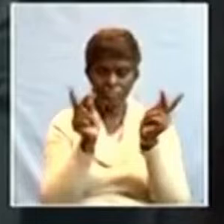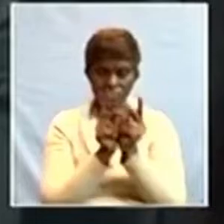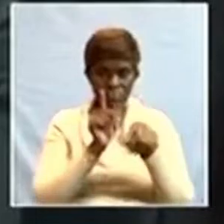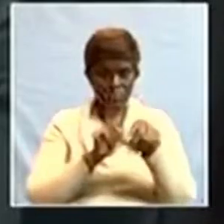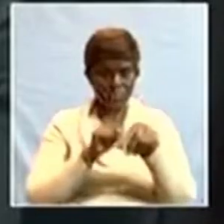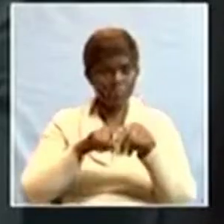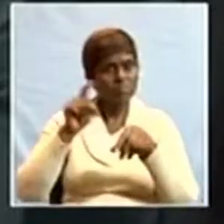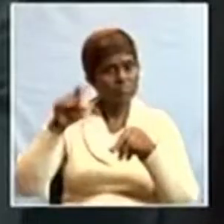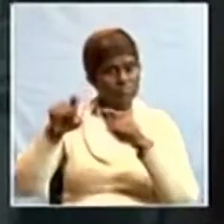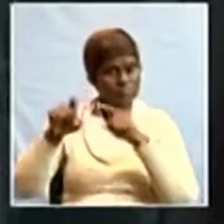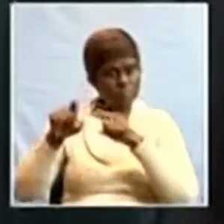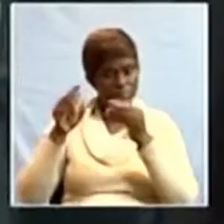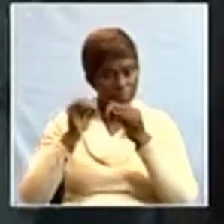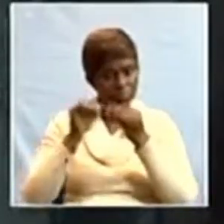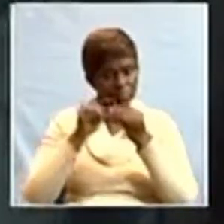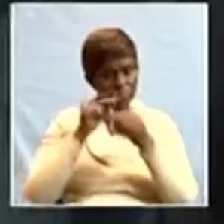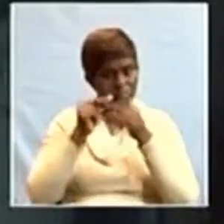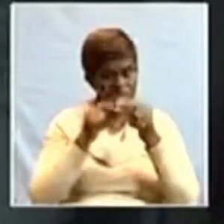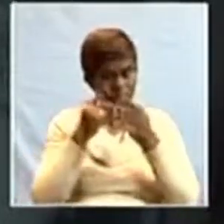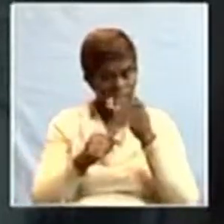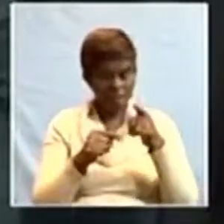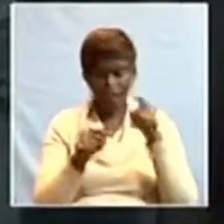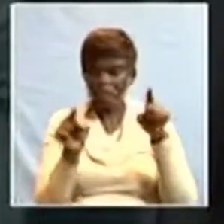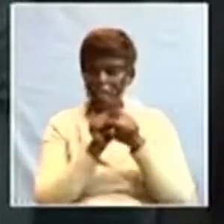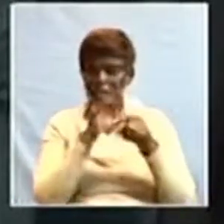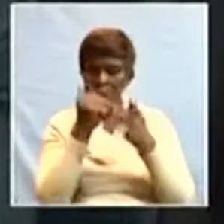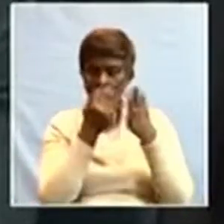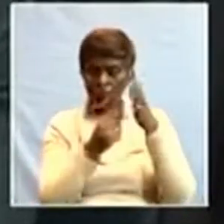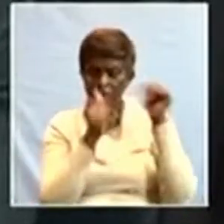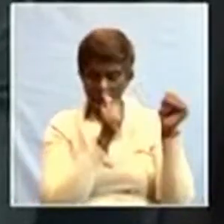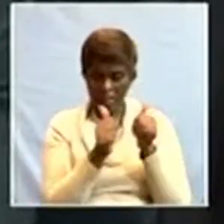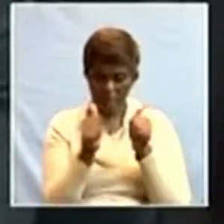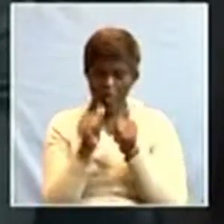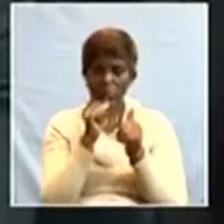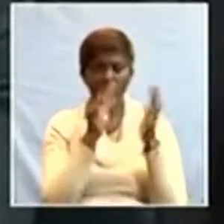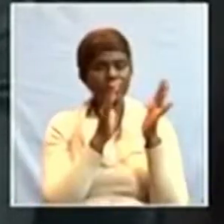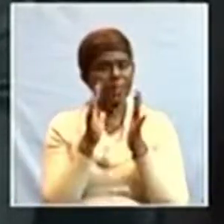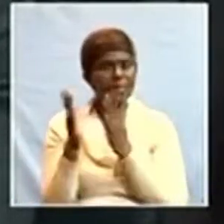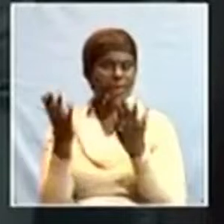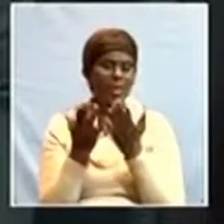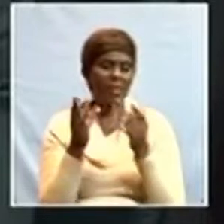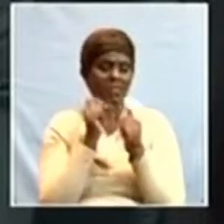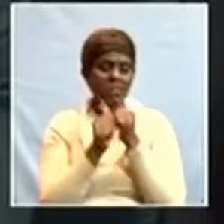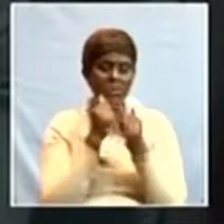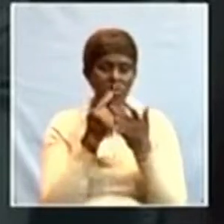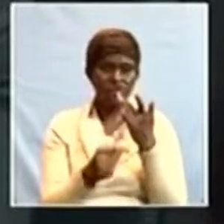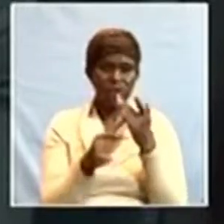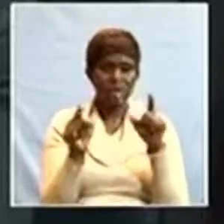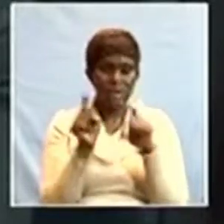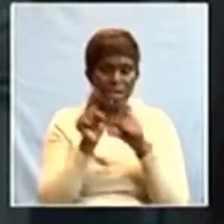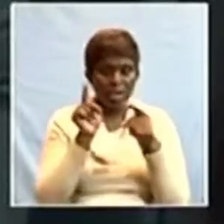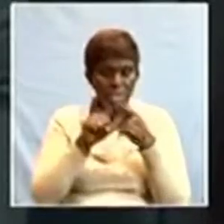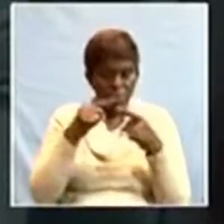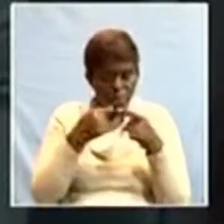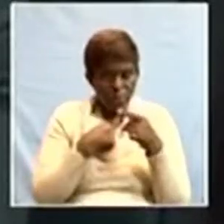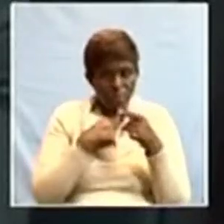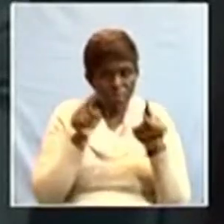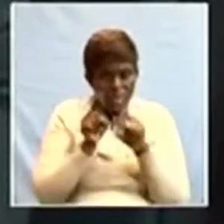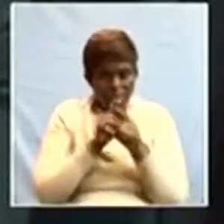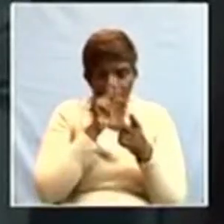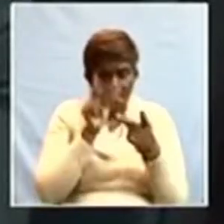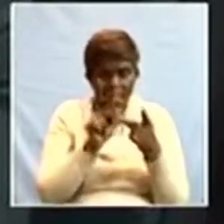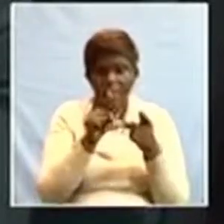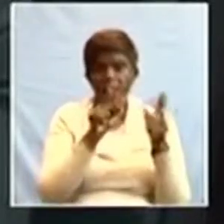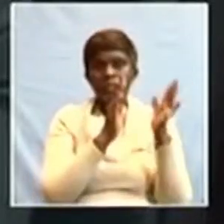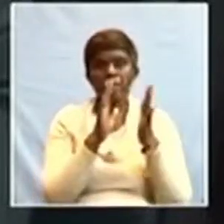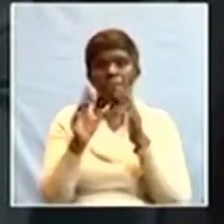needed. Does it mean that these activities were unplanned? Because to me, it looked to have been a